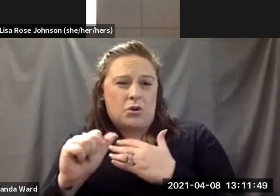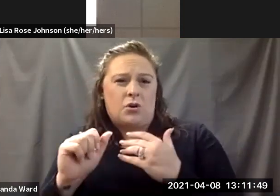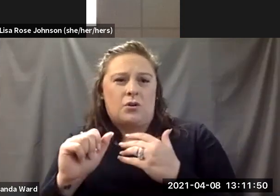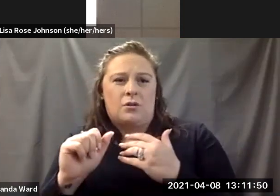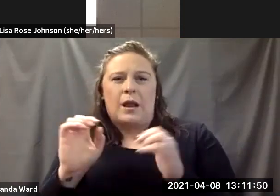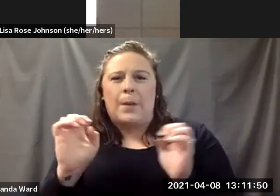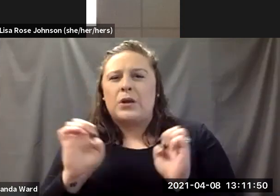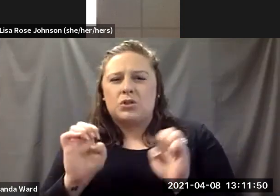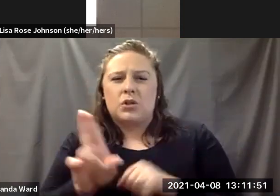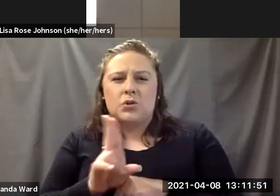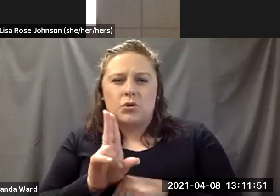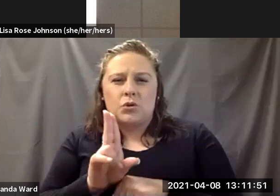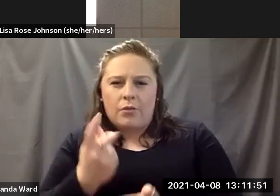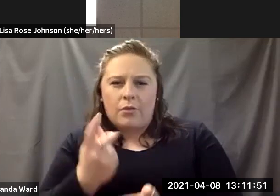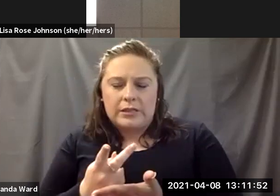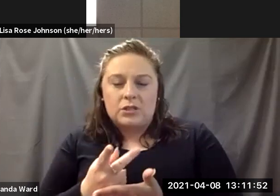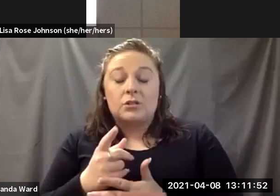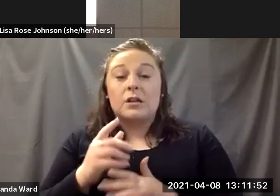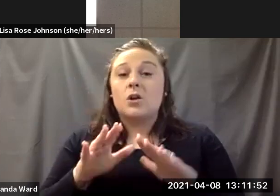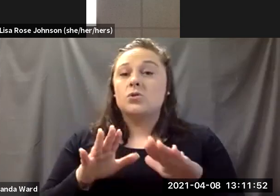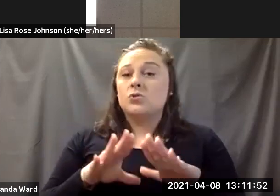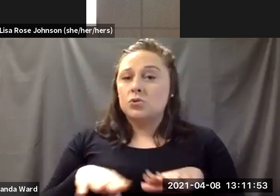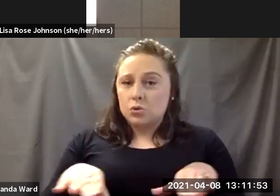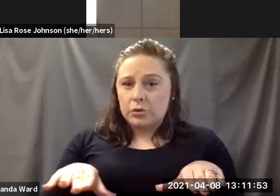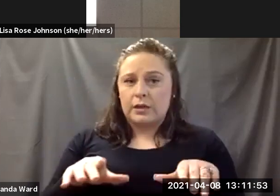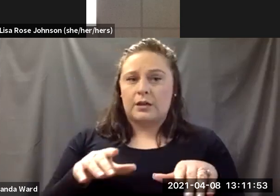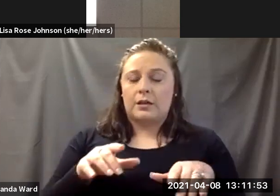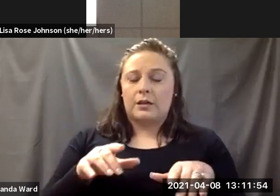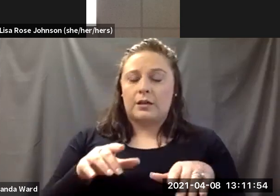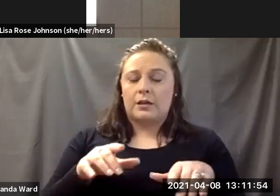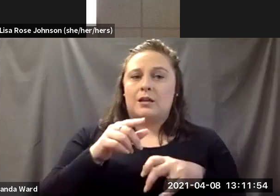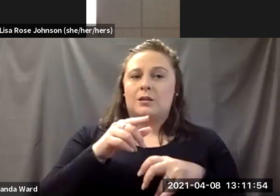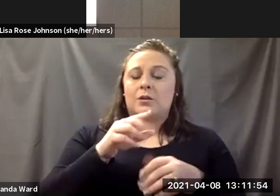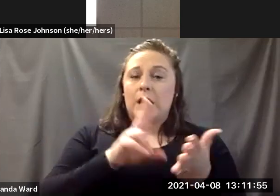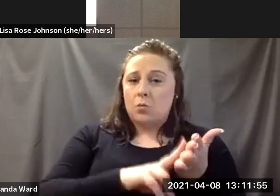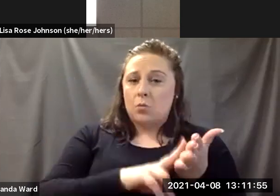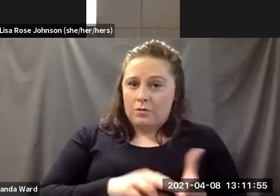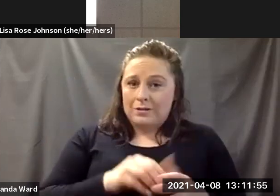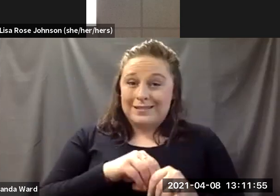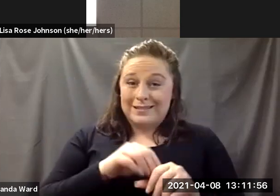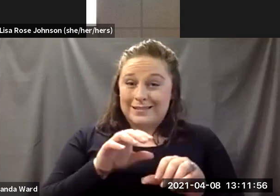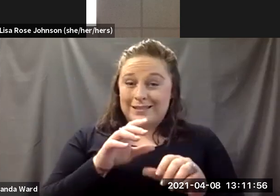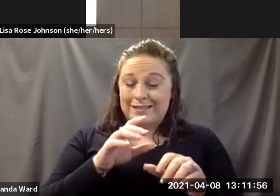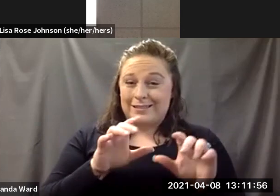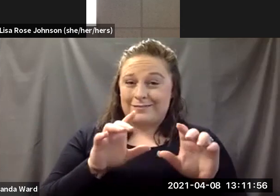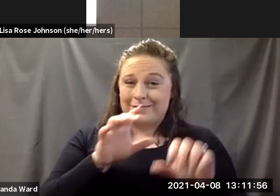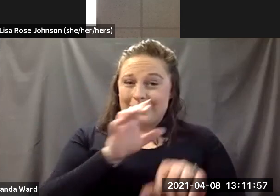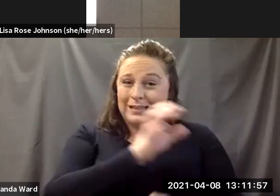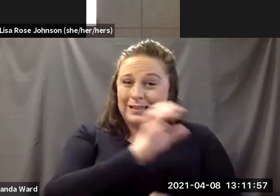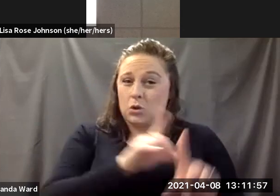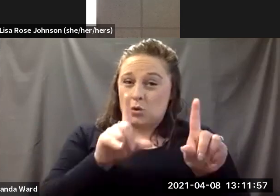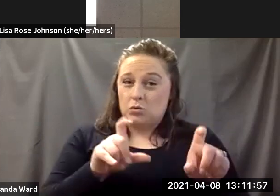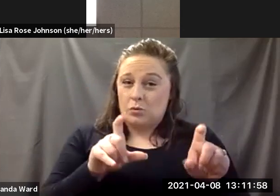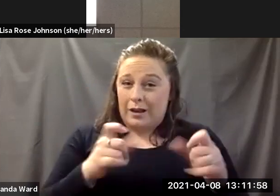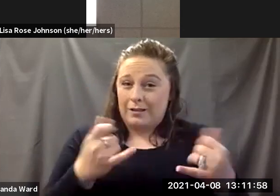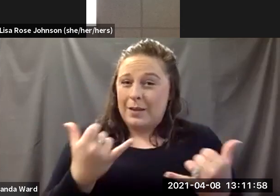authorization. Now, children, they're enrolling the clinical trials now. And I think we will probably not see anything about